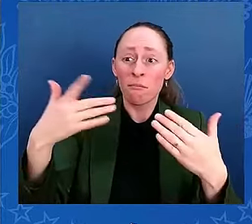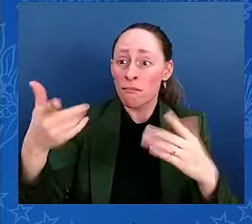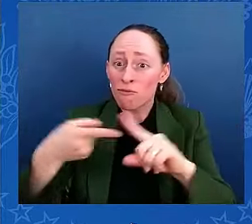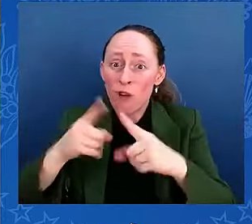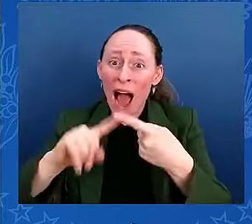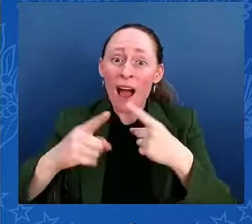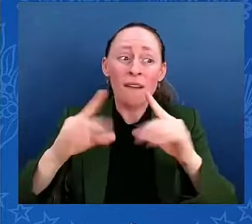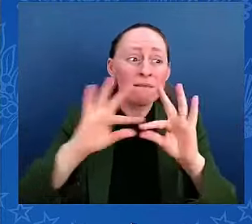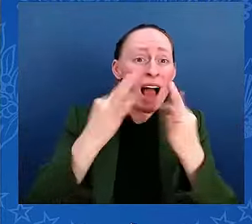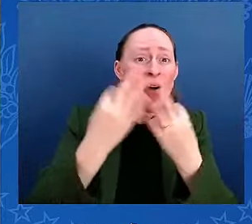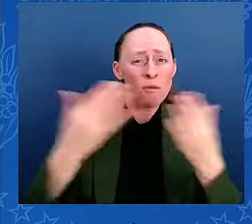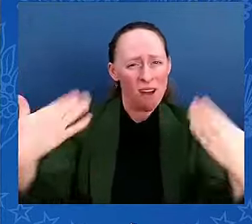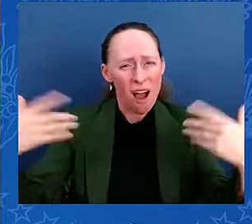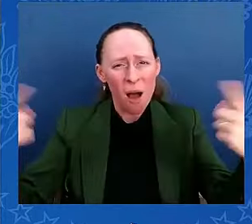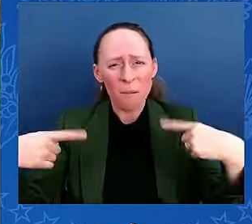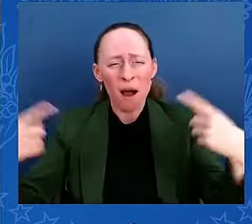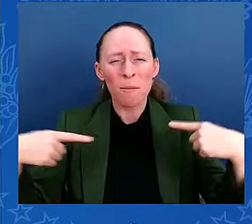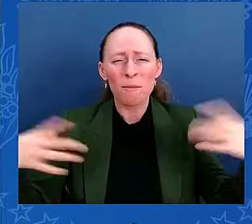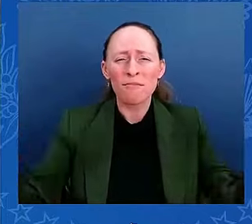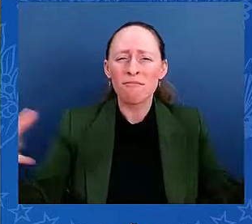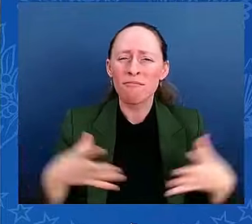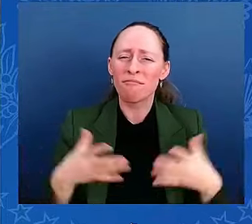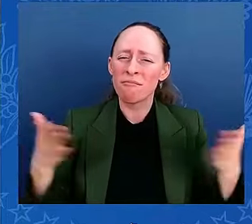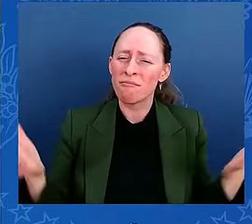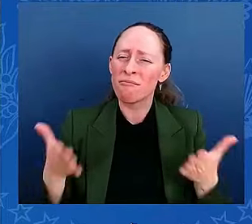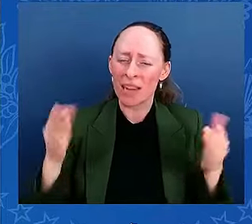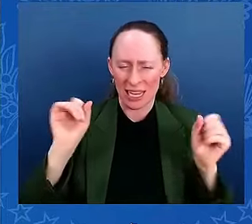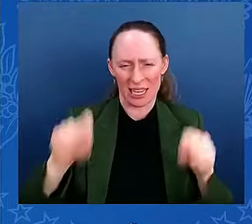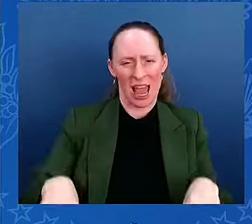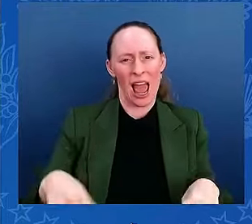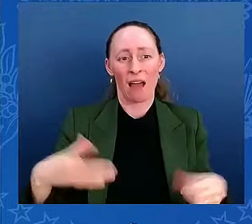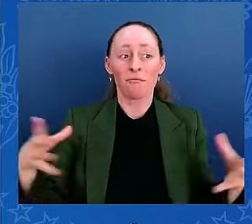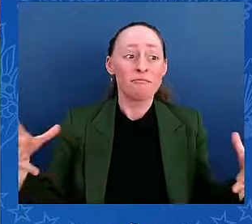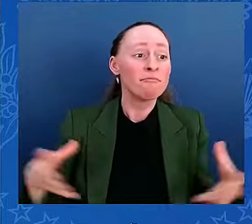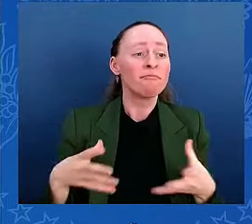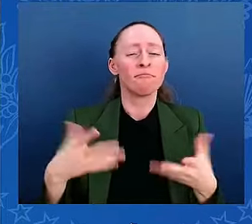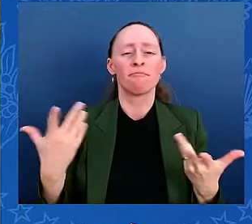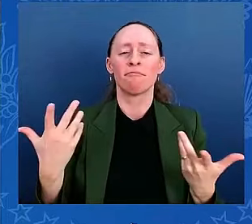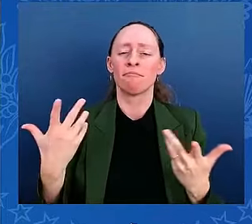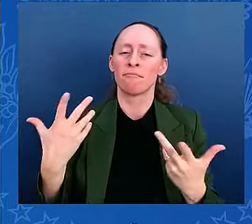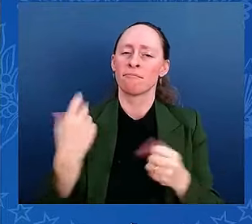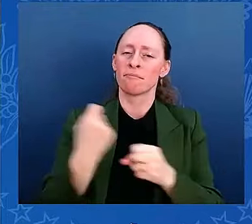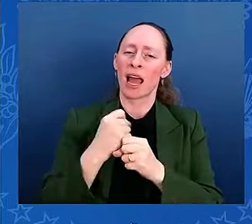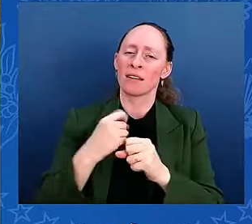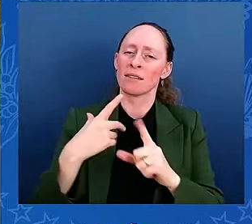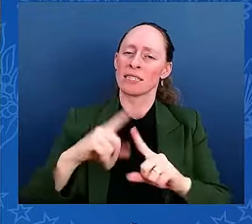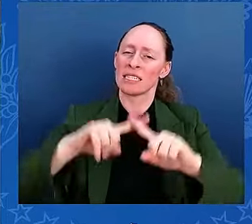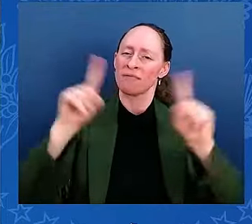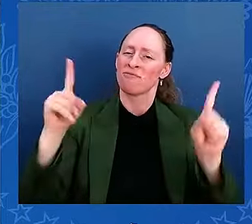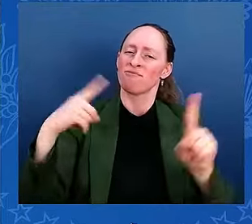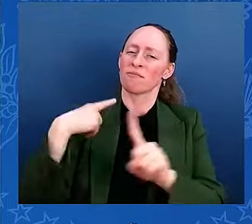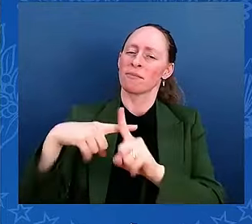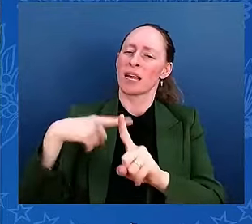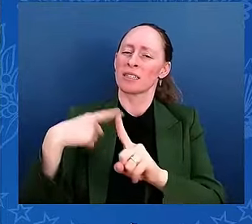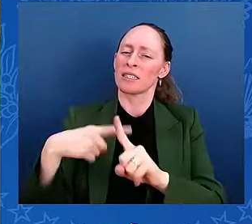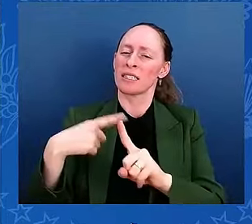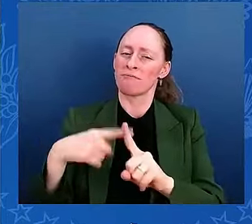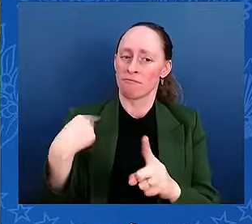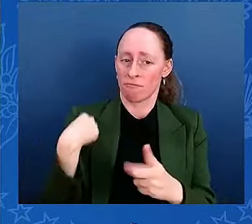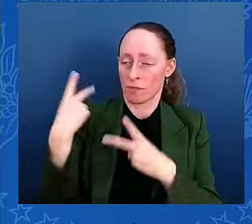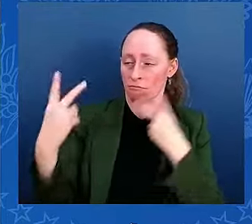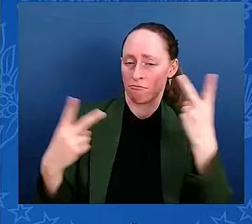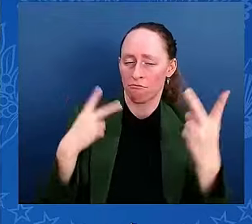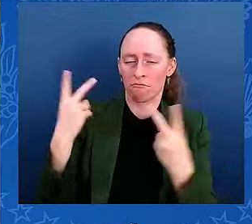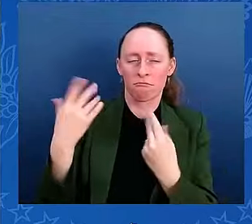together. So I knew I had to bring those values of love, abundance, and service to the